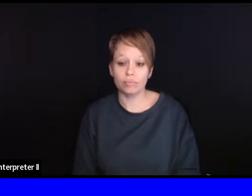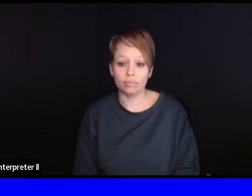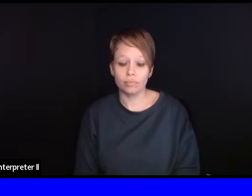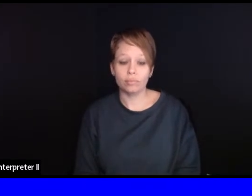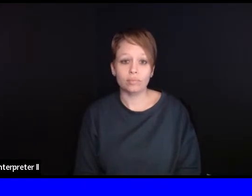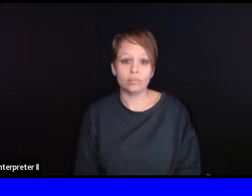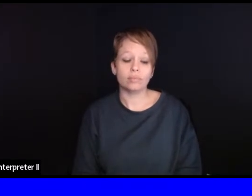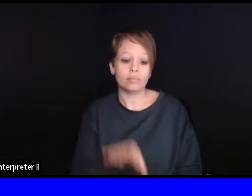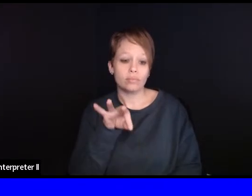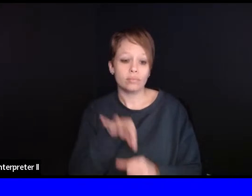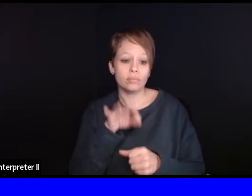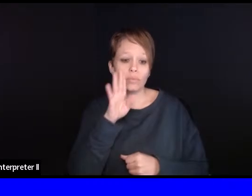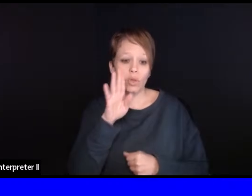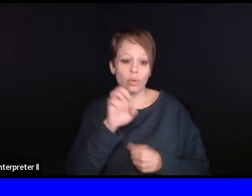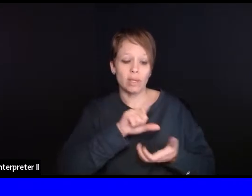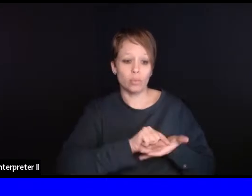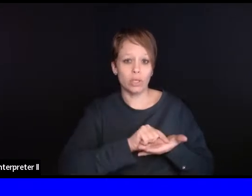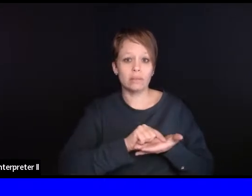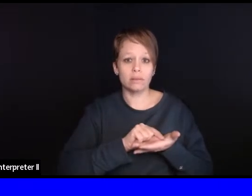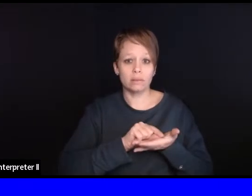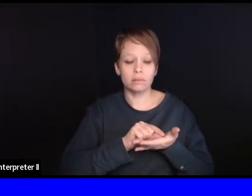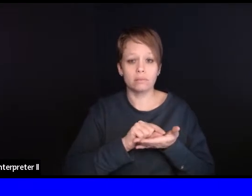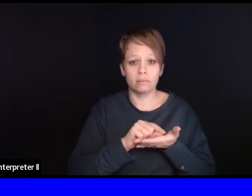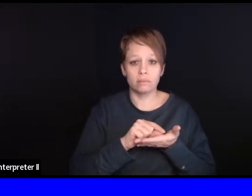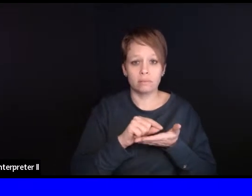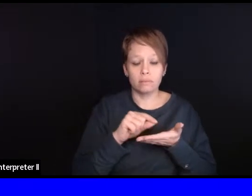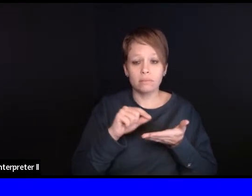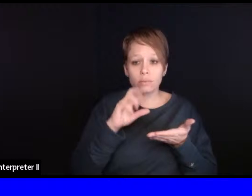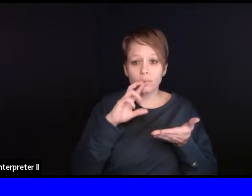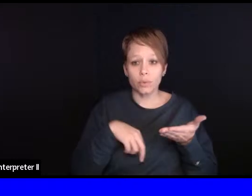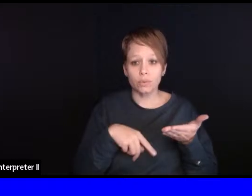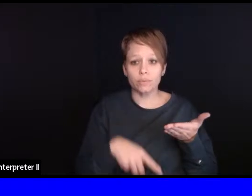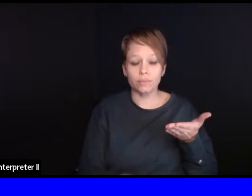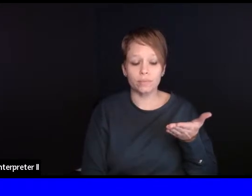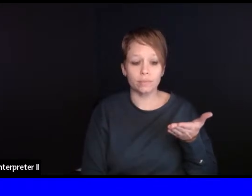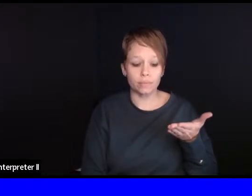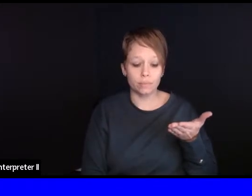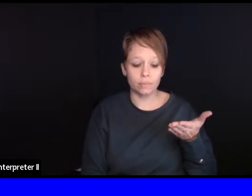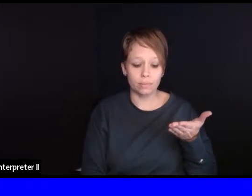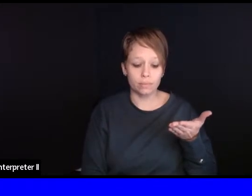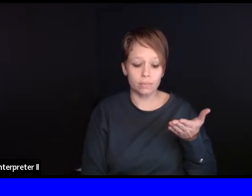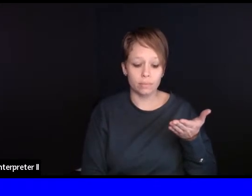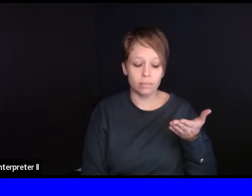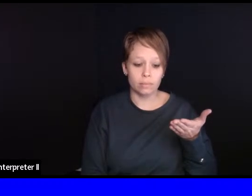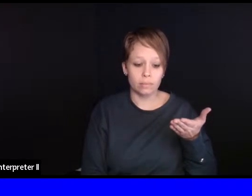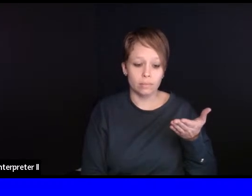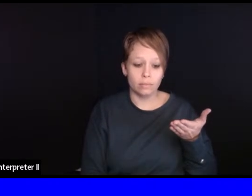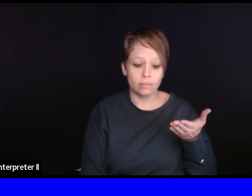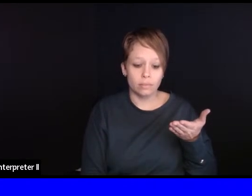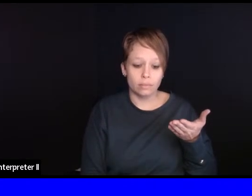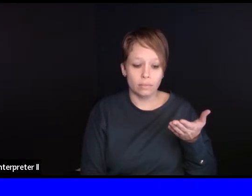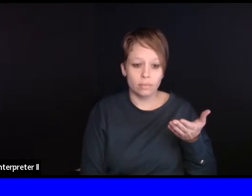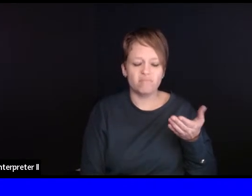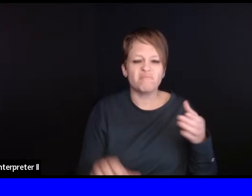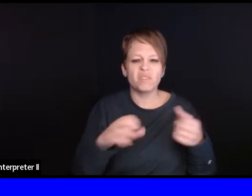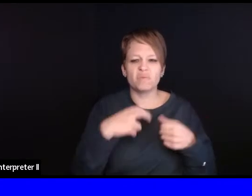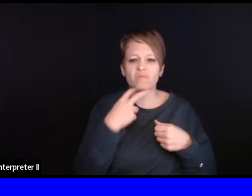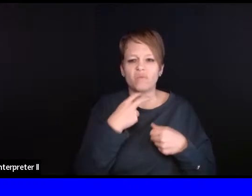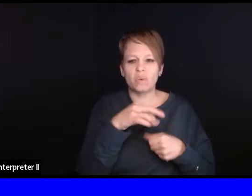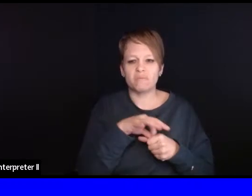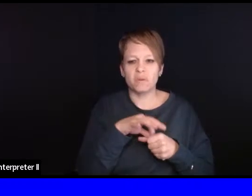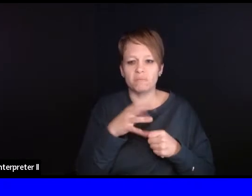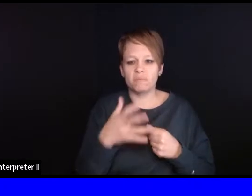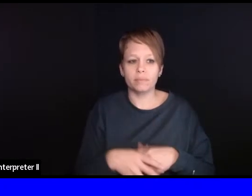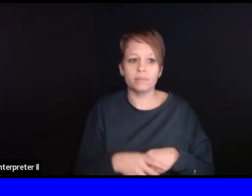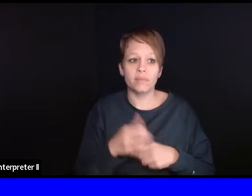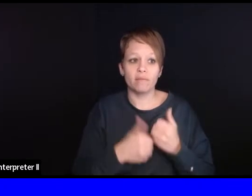The vote will be on the print and report. Do I call a roll? Let's do a voice vote.